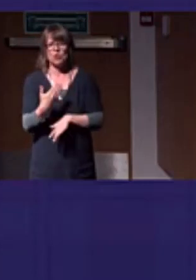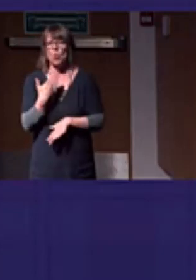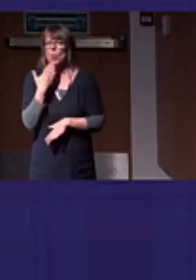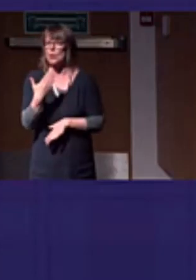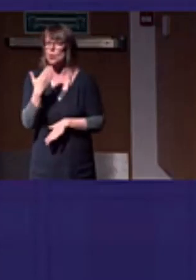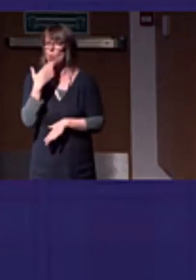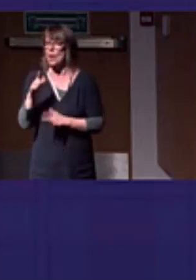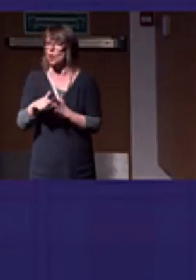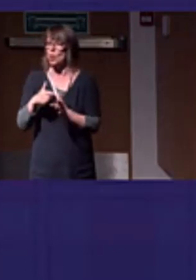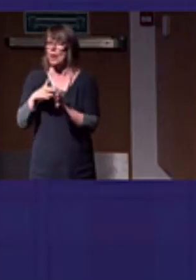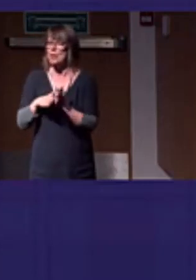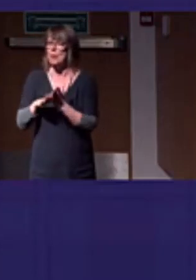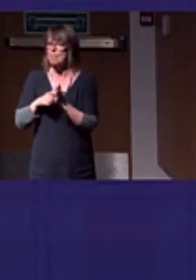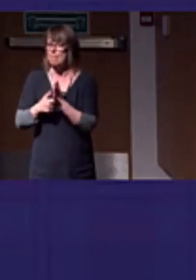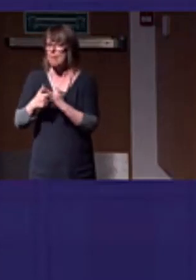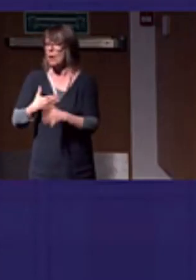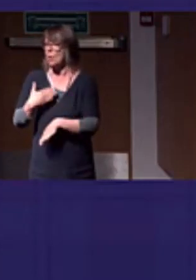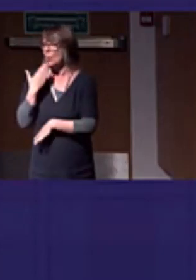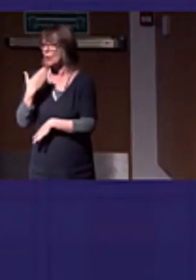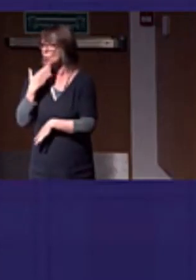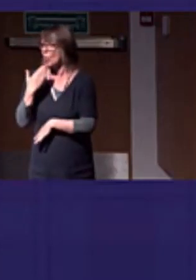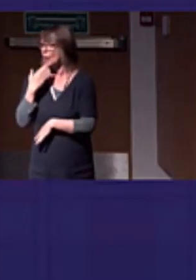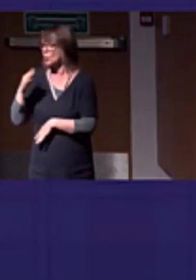Mark, for being these role models.